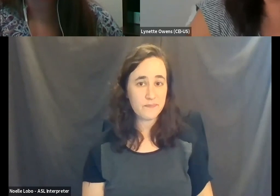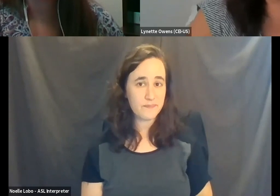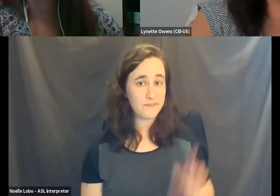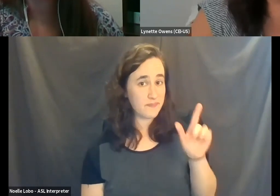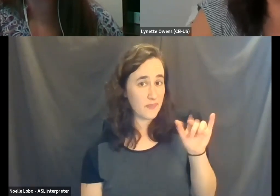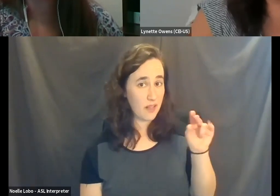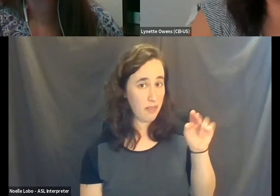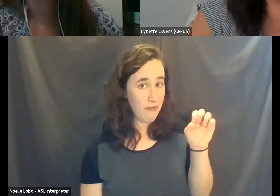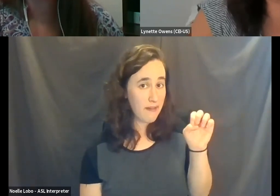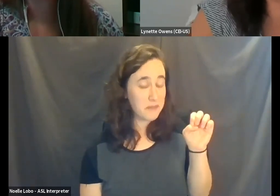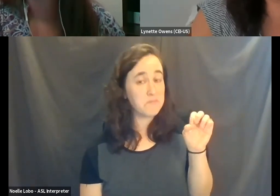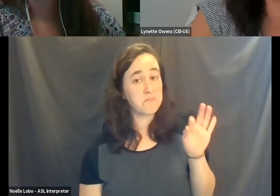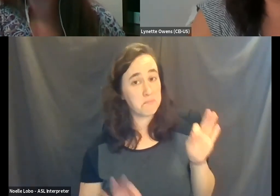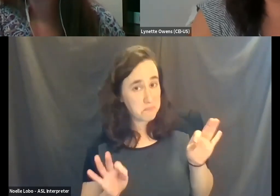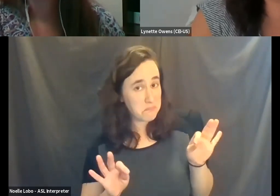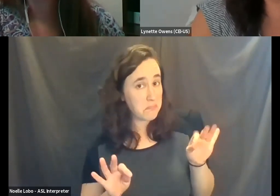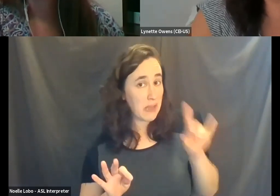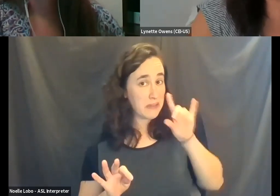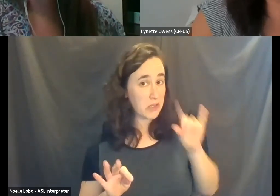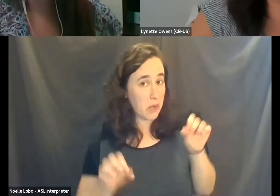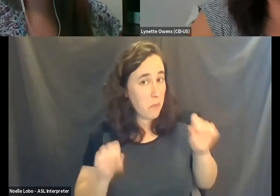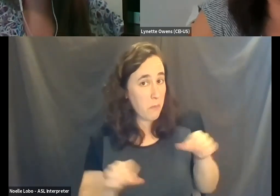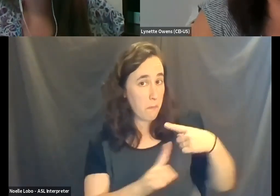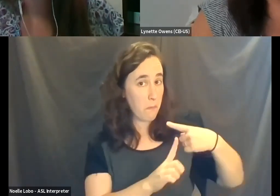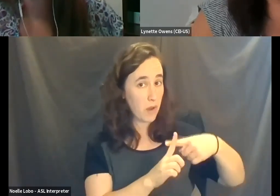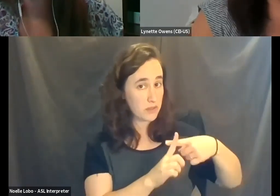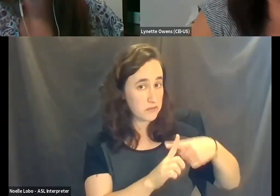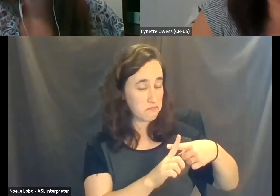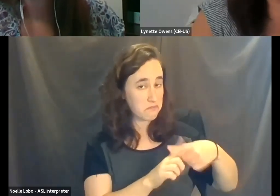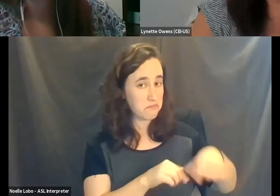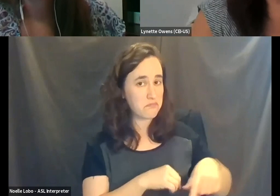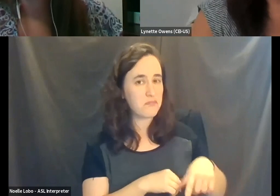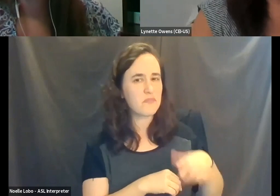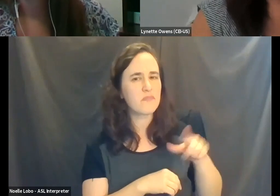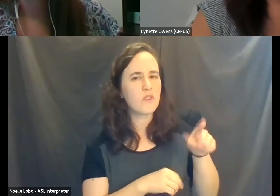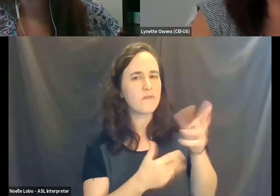little bit of a silver lining. I heard you alluding to